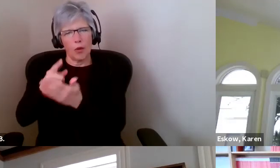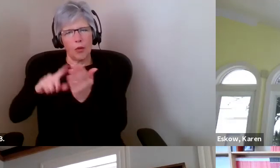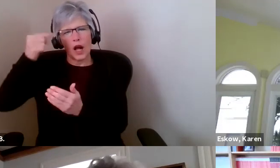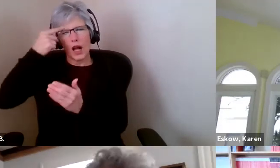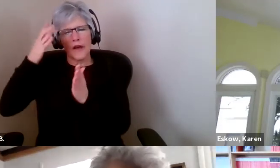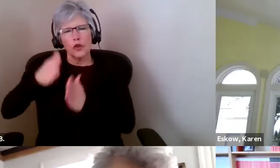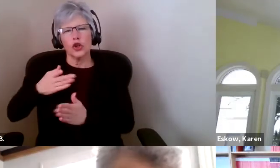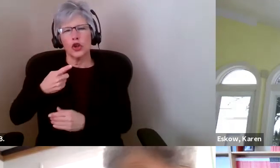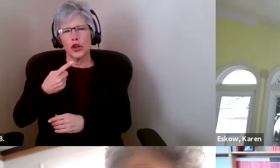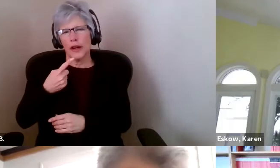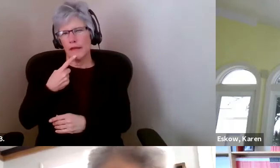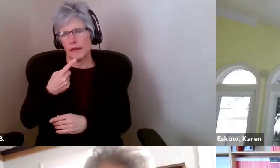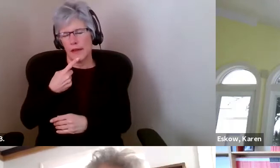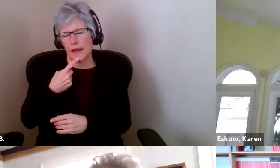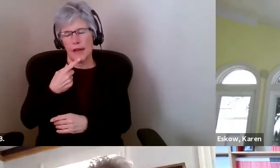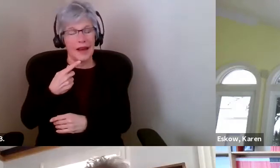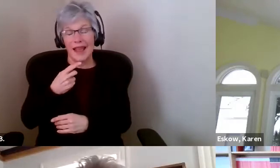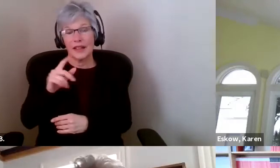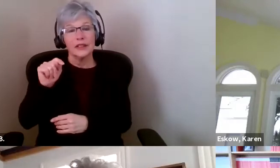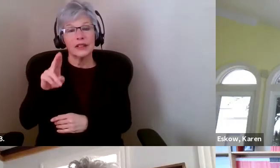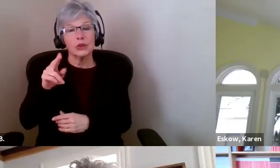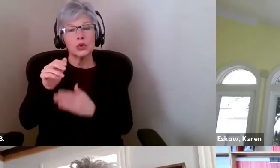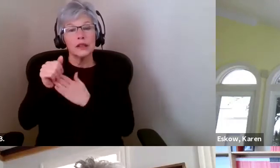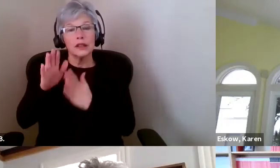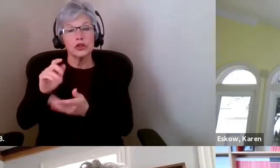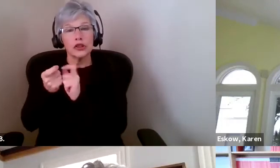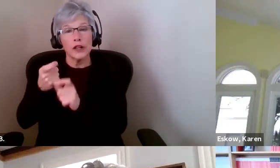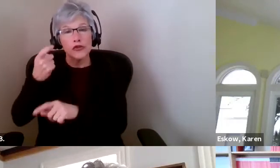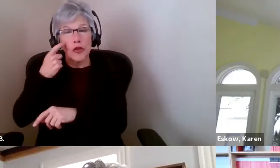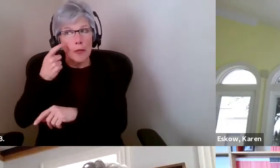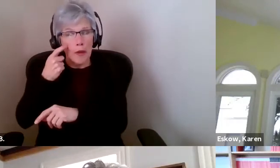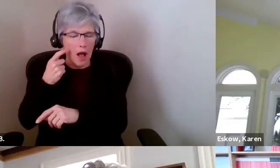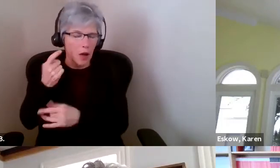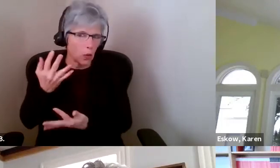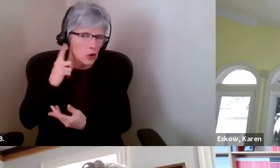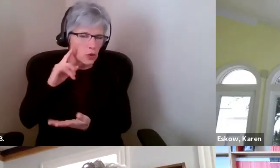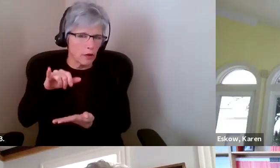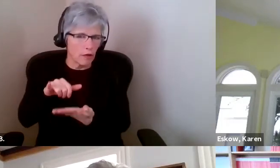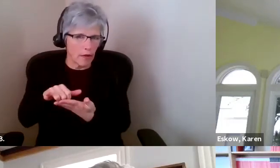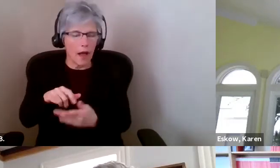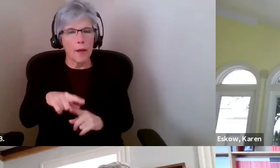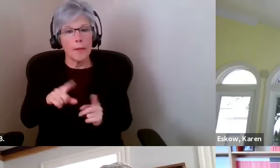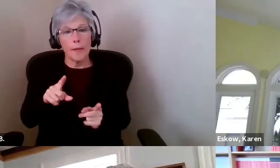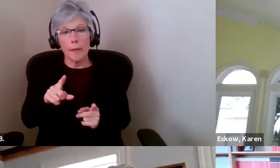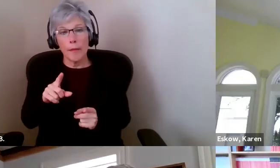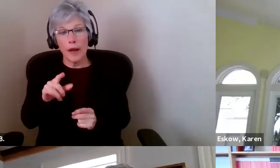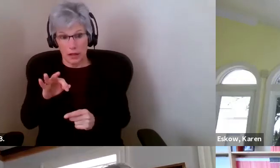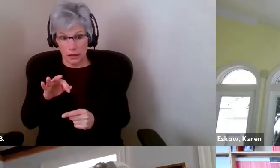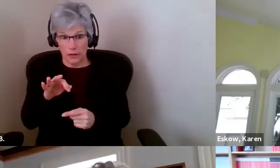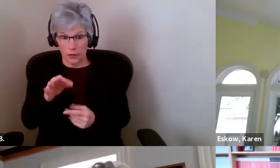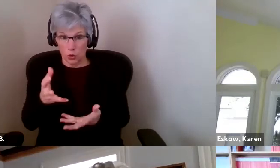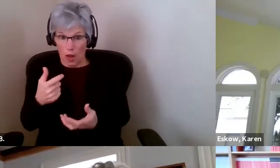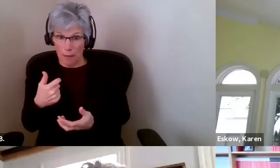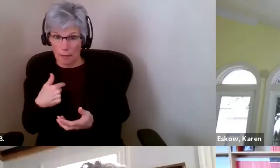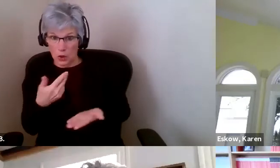TU leadership changes their mind on this, then we should look out for them. But again, if that's something that you want Chris or I to ask, we can follow